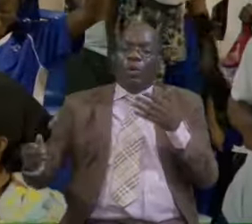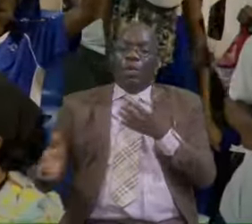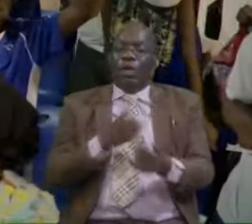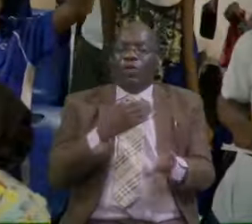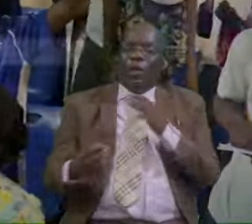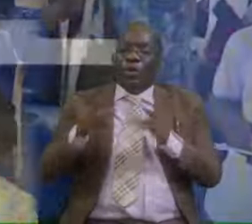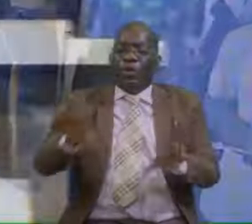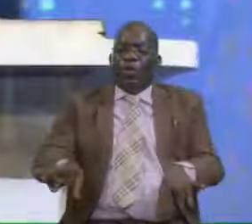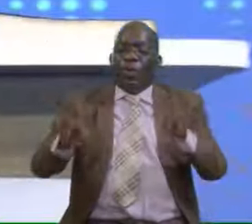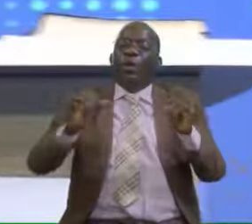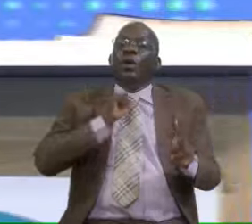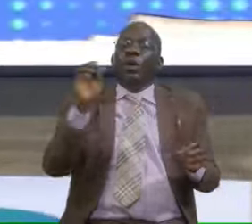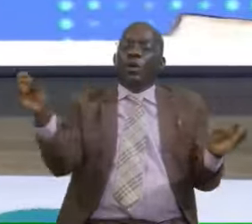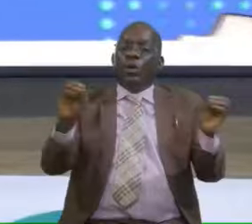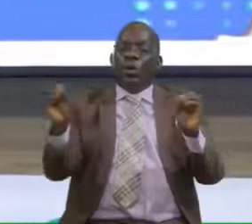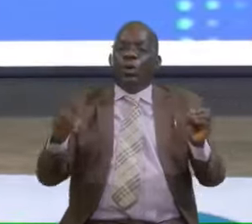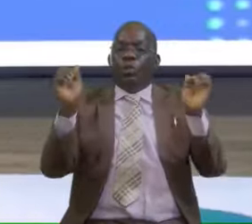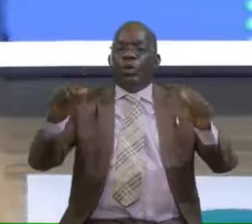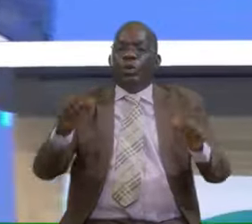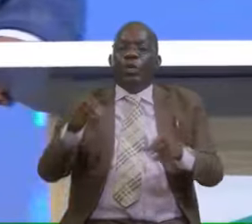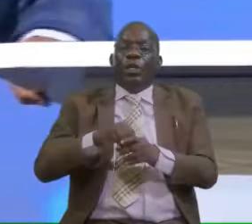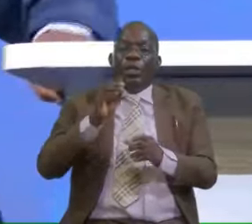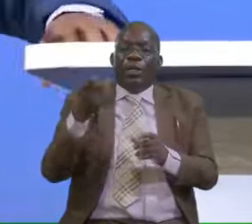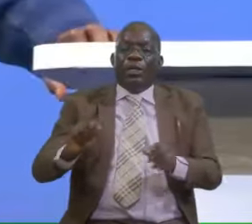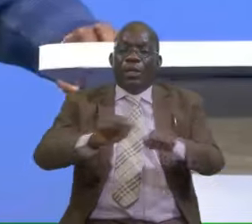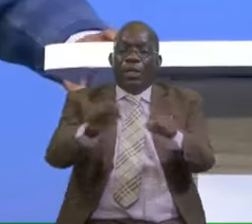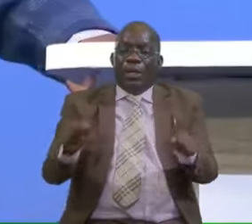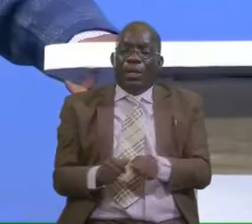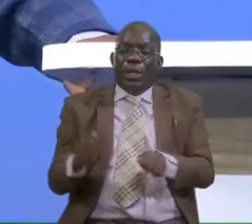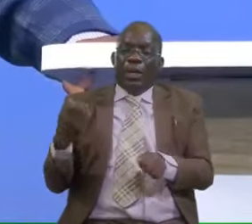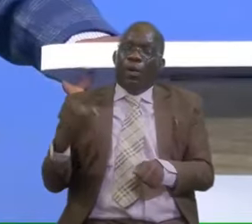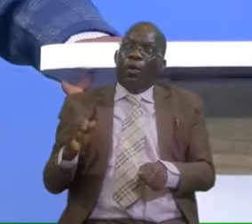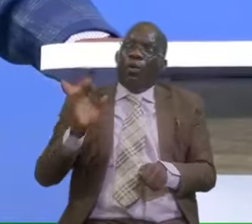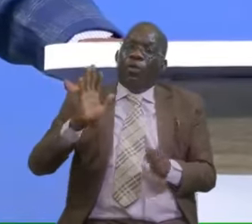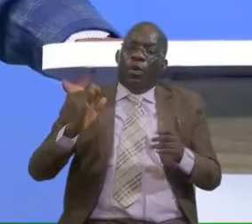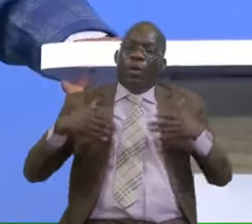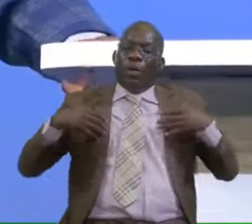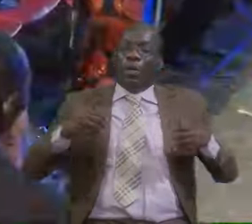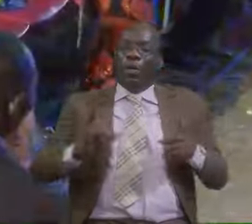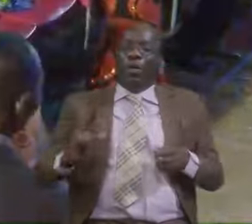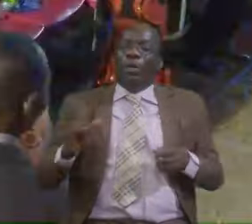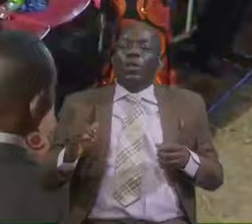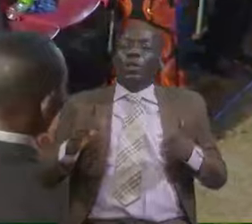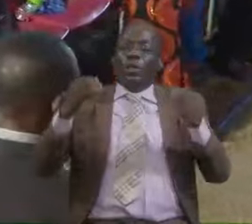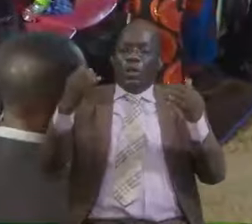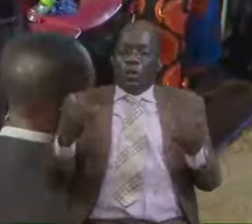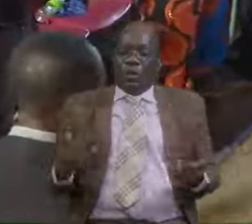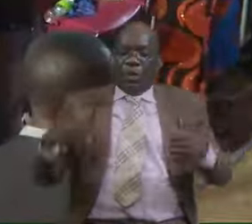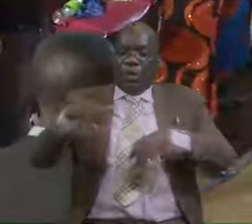impossible in the area of your healing, tonight it is possible.